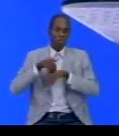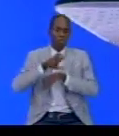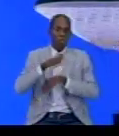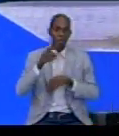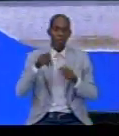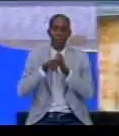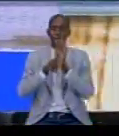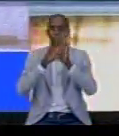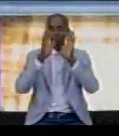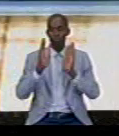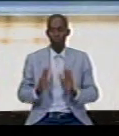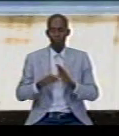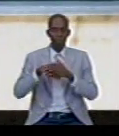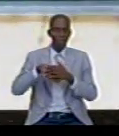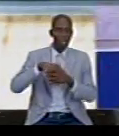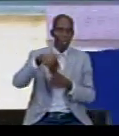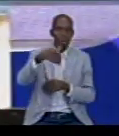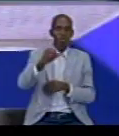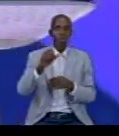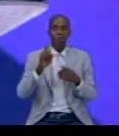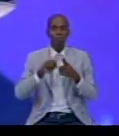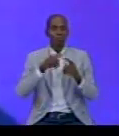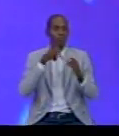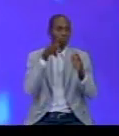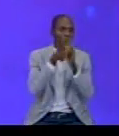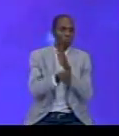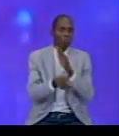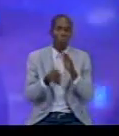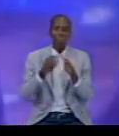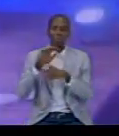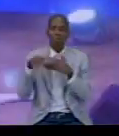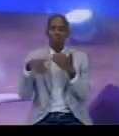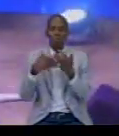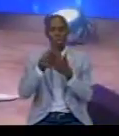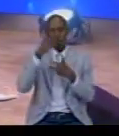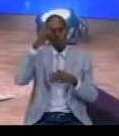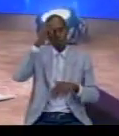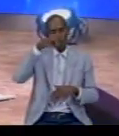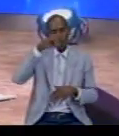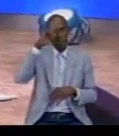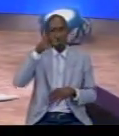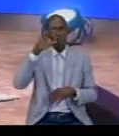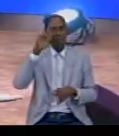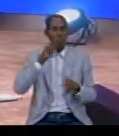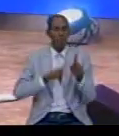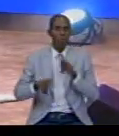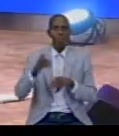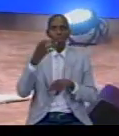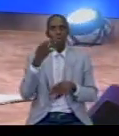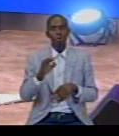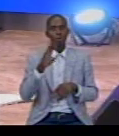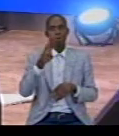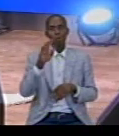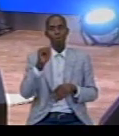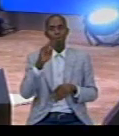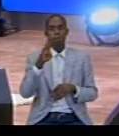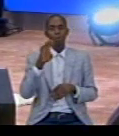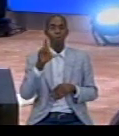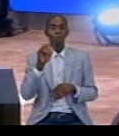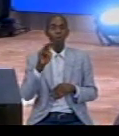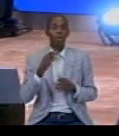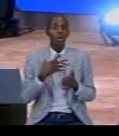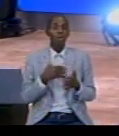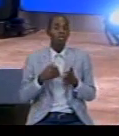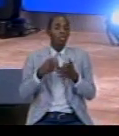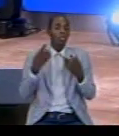out that they will kill all the wise men of Babylon. And it happens to be